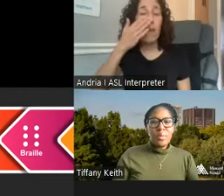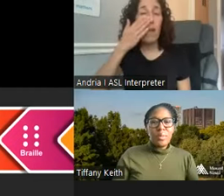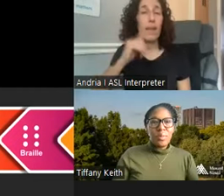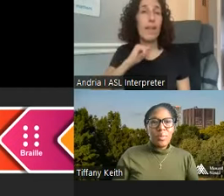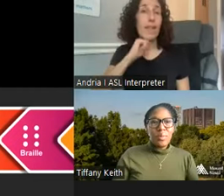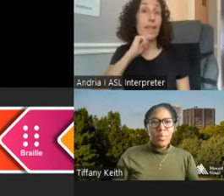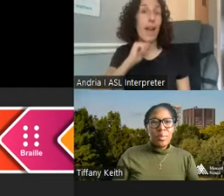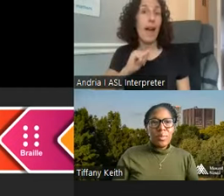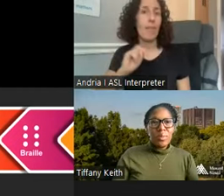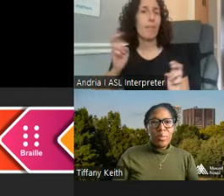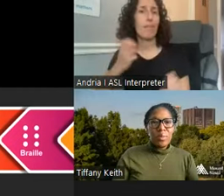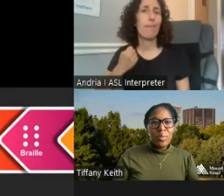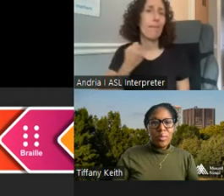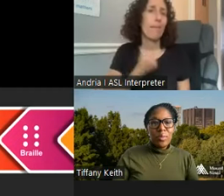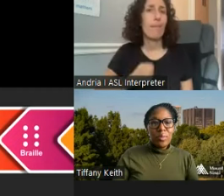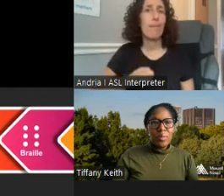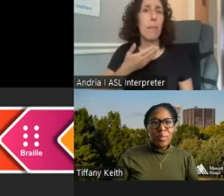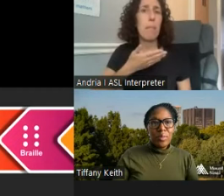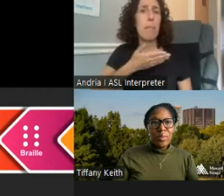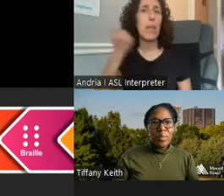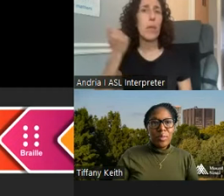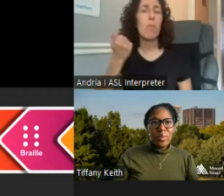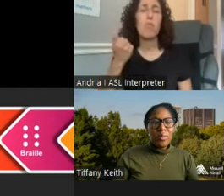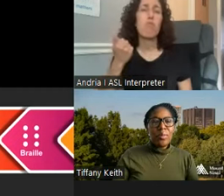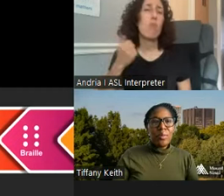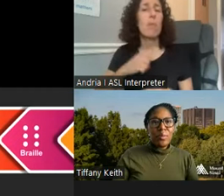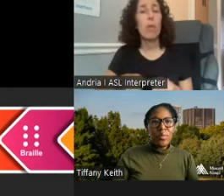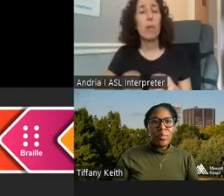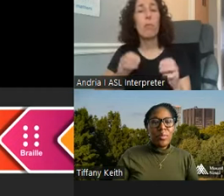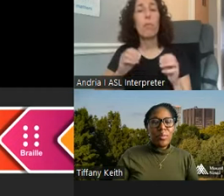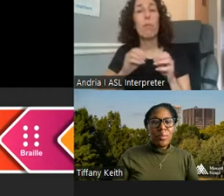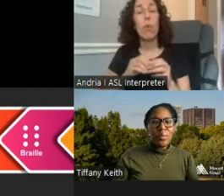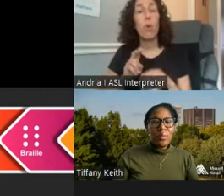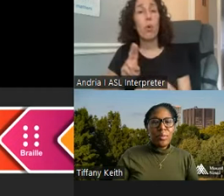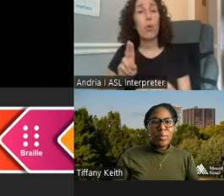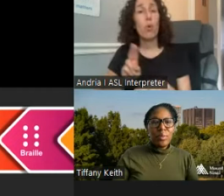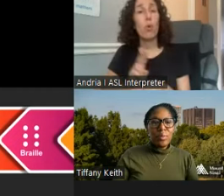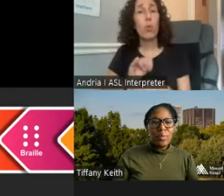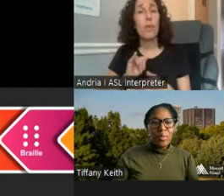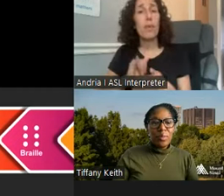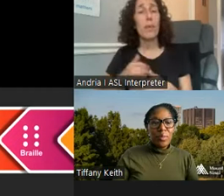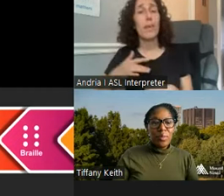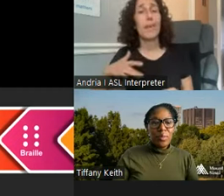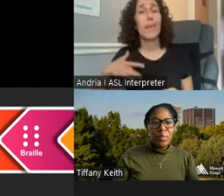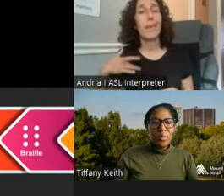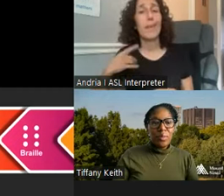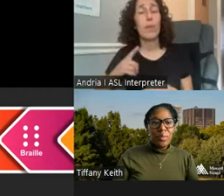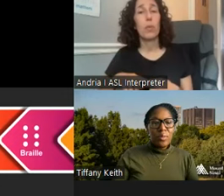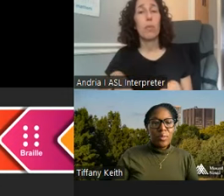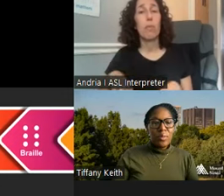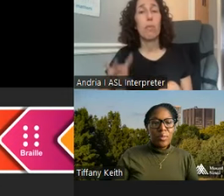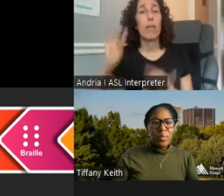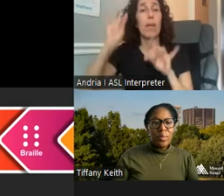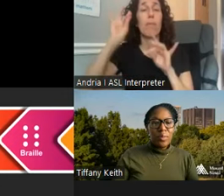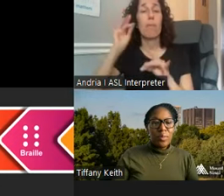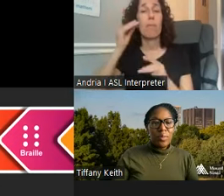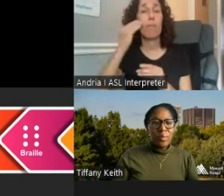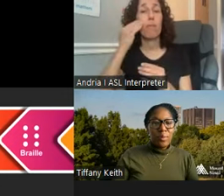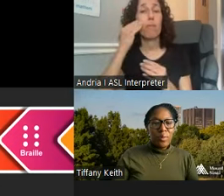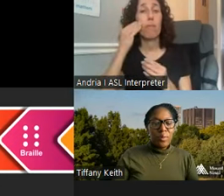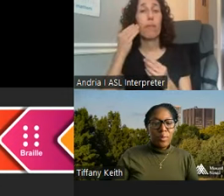attention to it because we use those senses to pick up information that we would otherwise get visually. I can tell